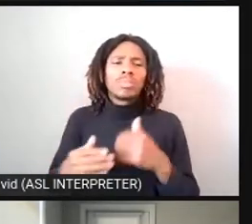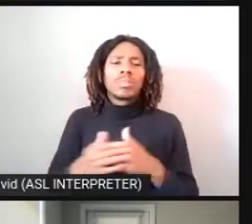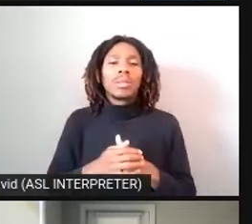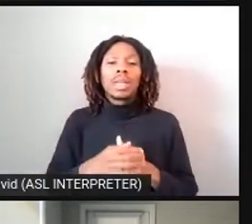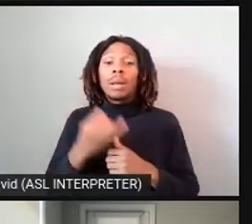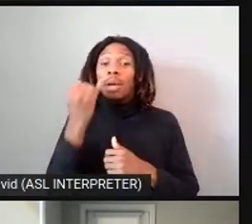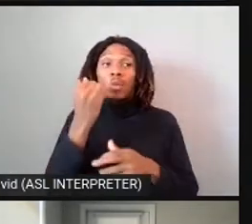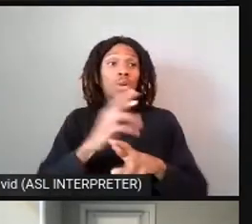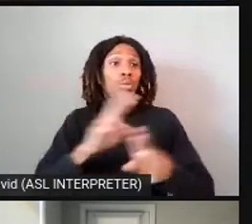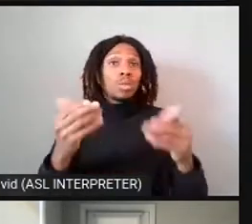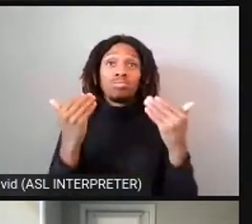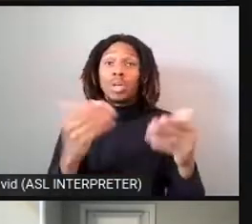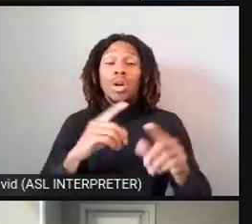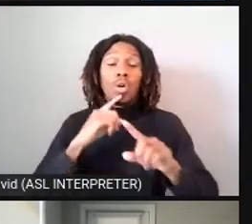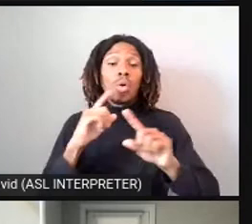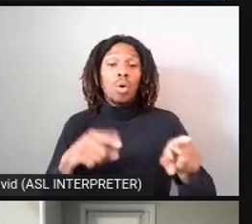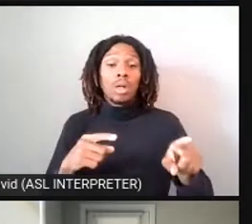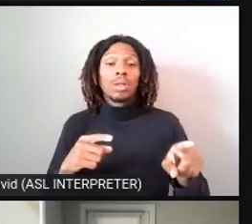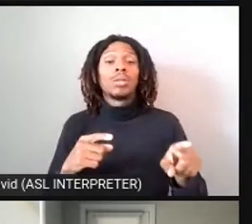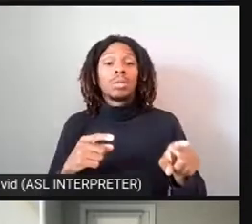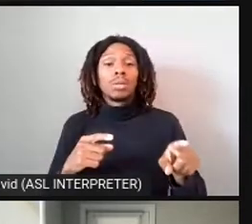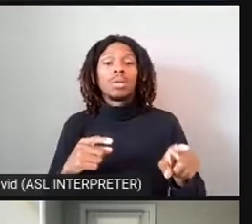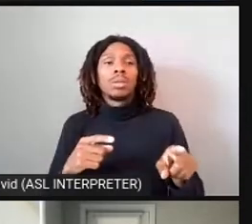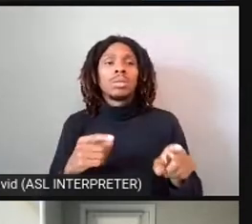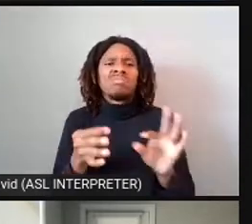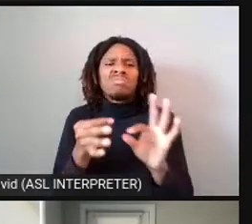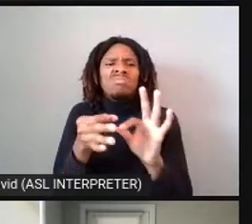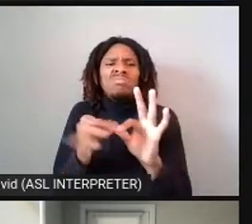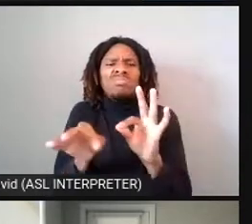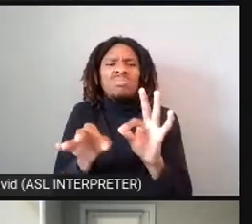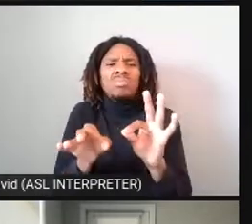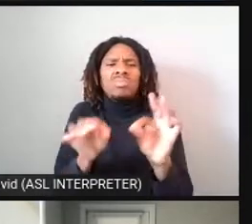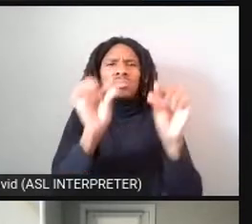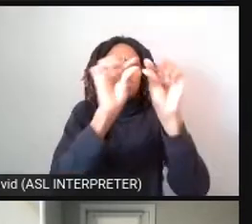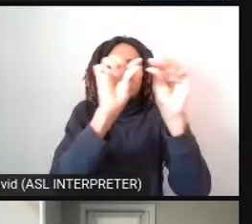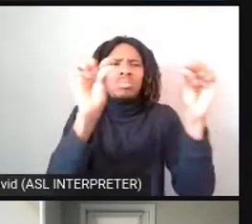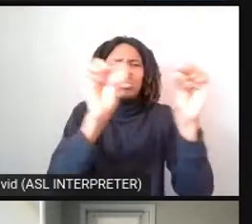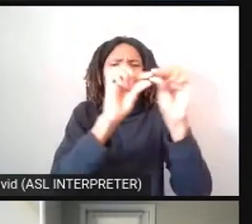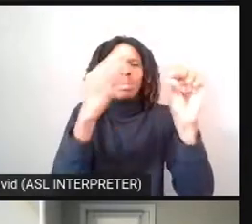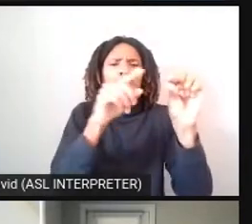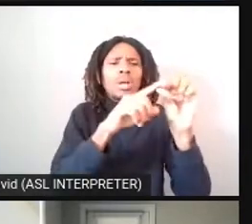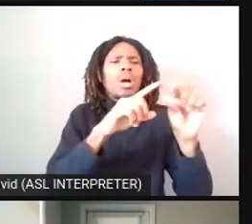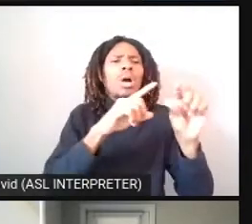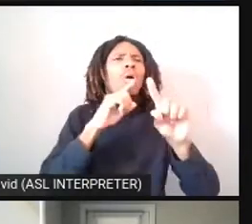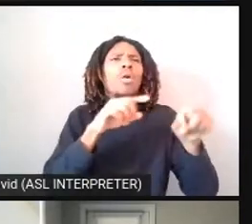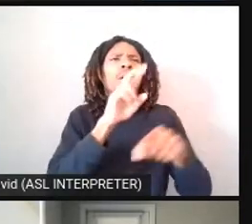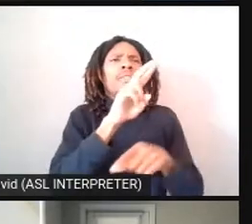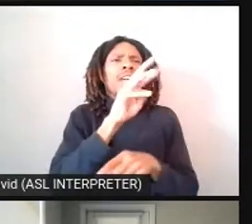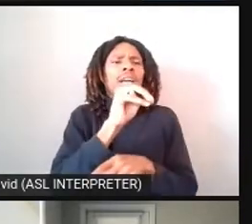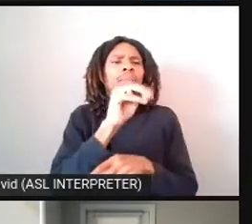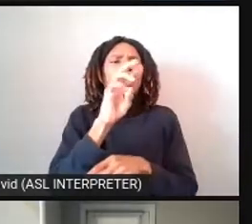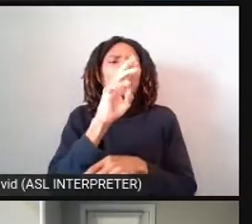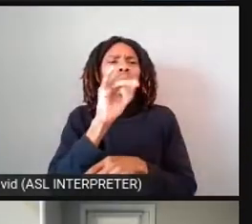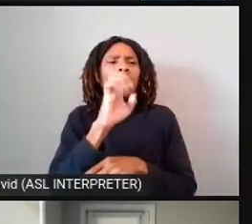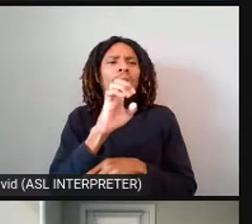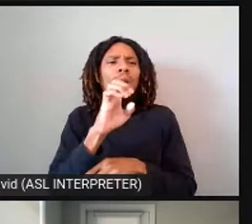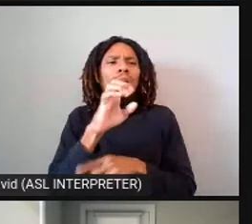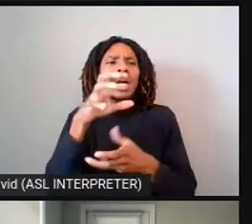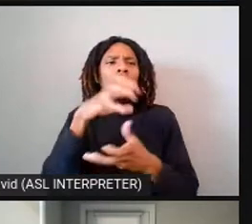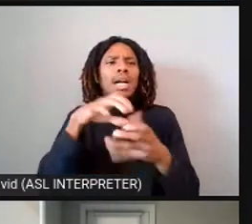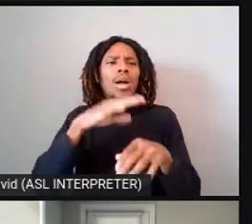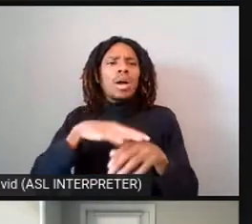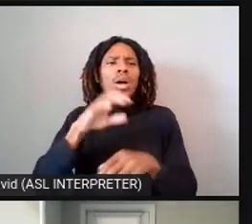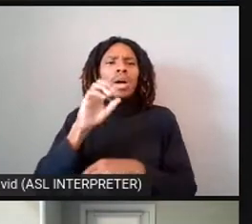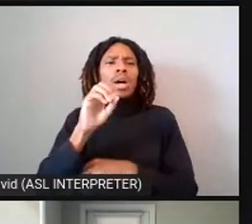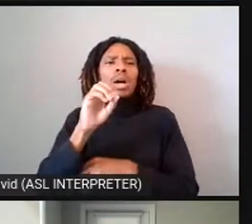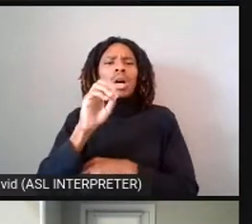you're ready to place the order, all you have to do is to click order VMware Cloud on AWS Outposts. And it